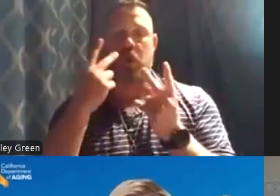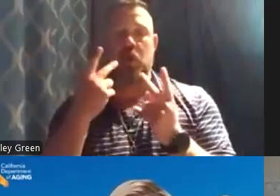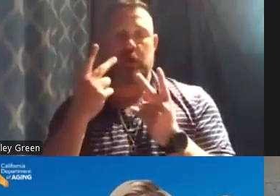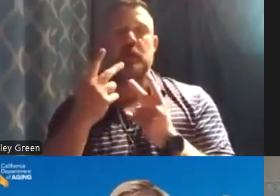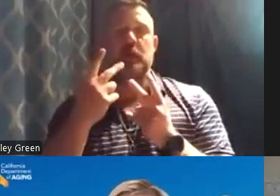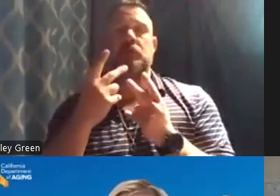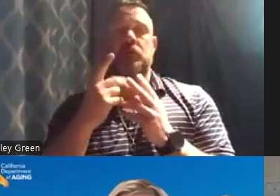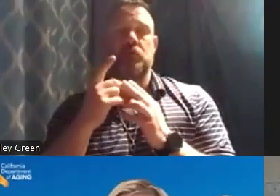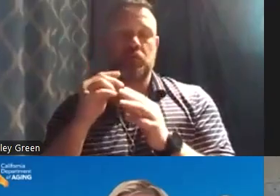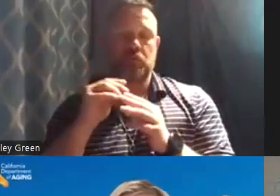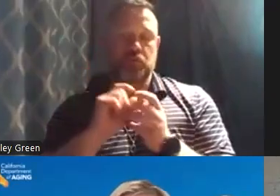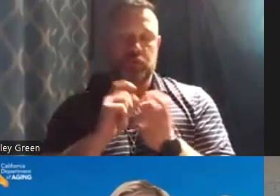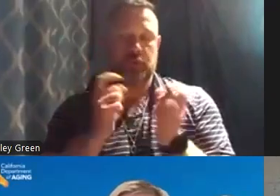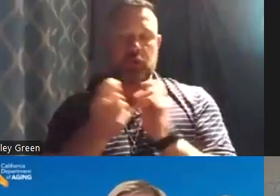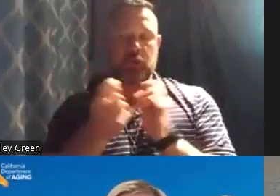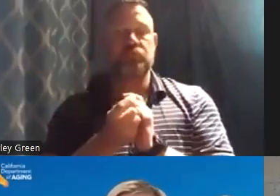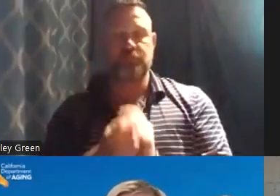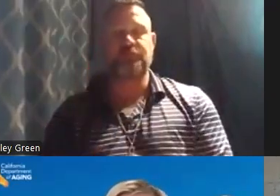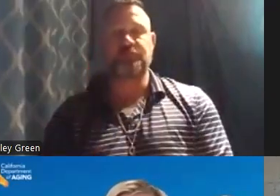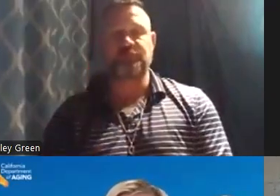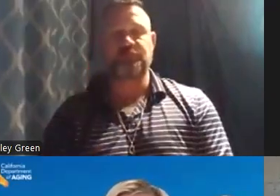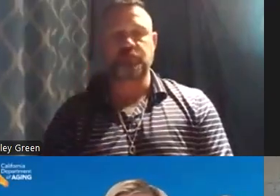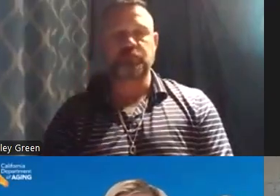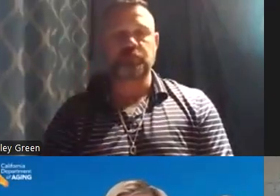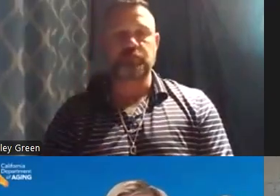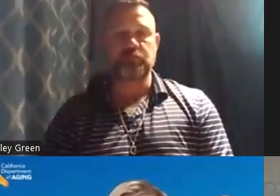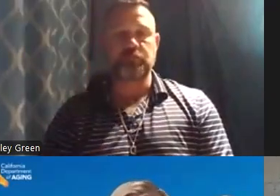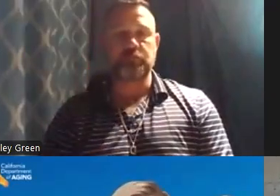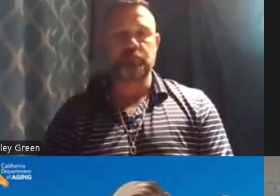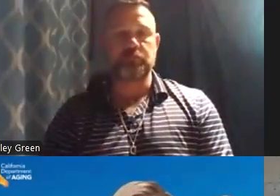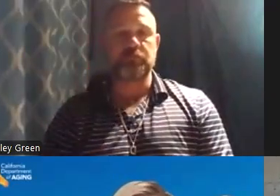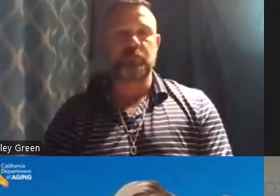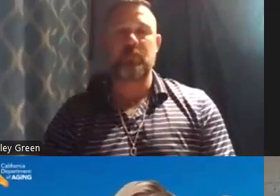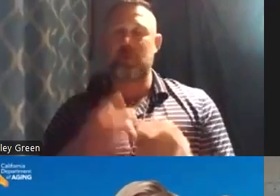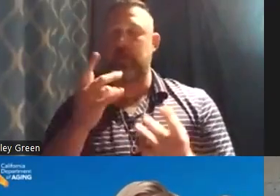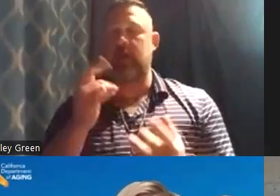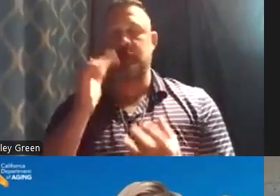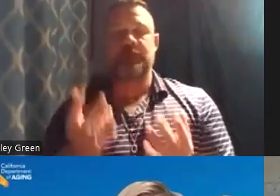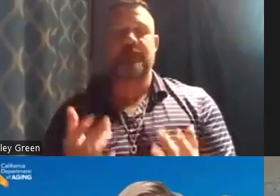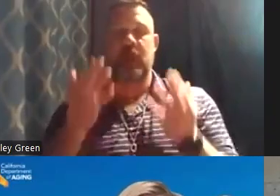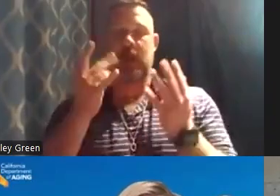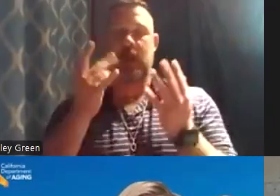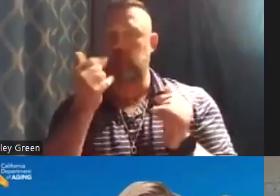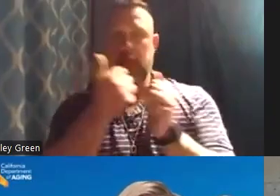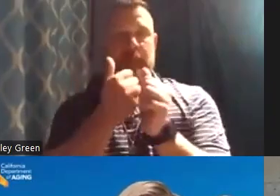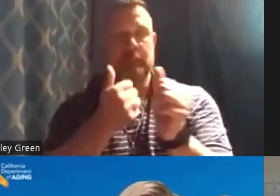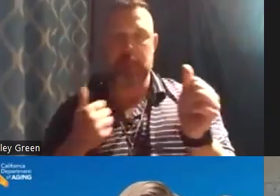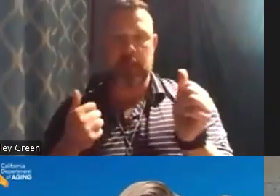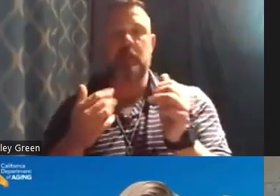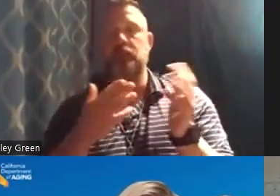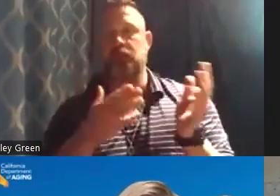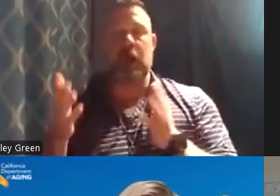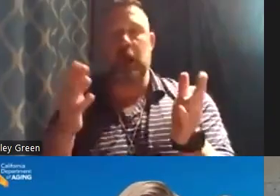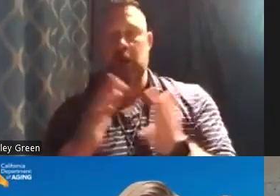influence and change. Again, just the wildfires just really set us all off